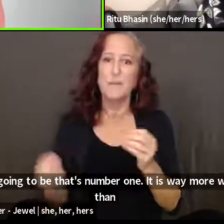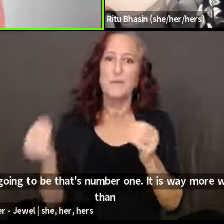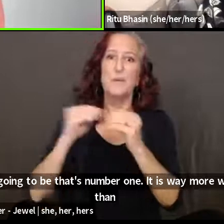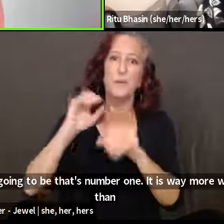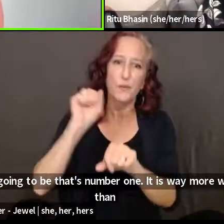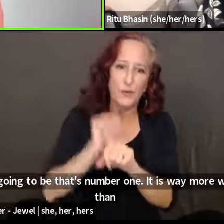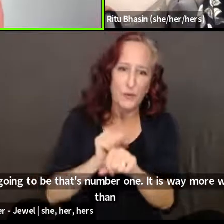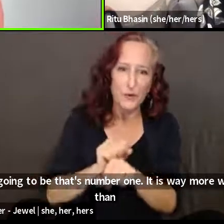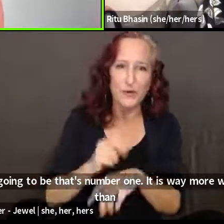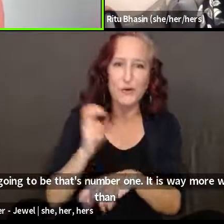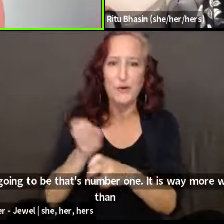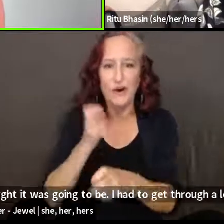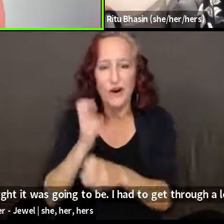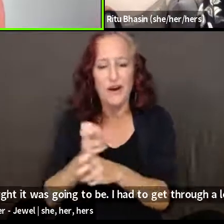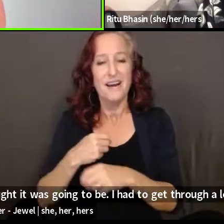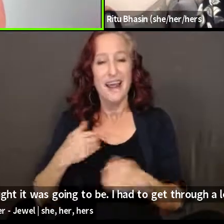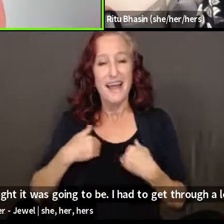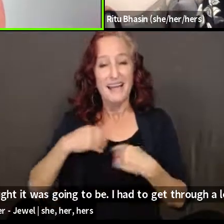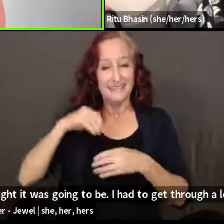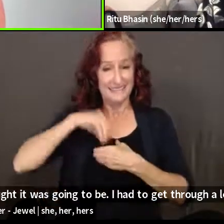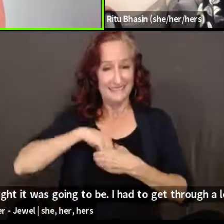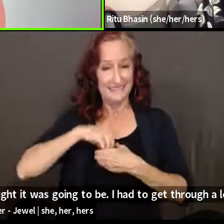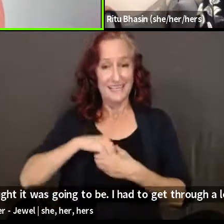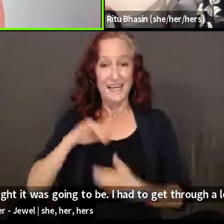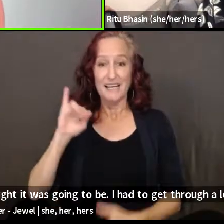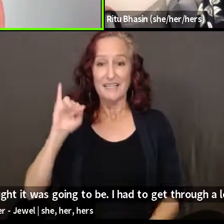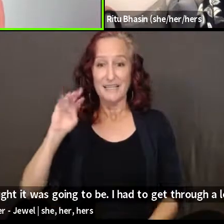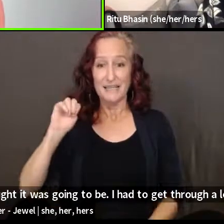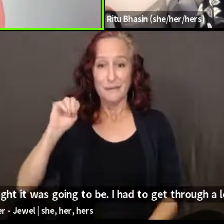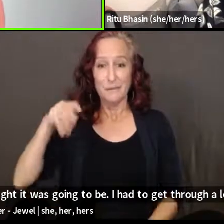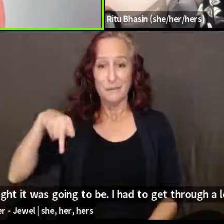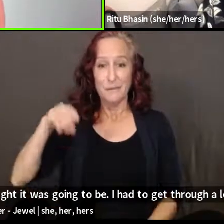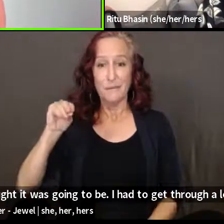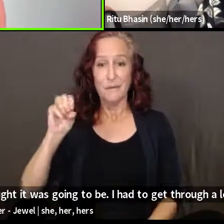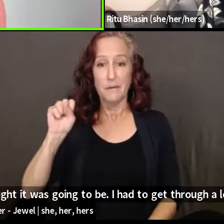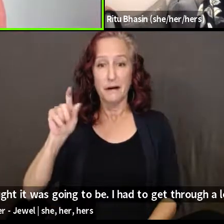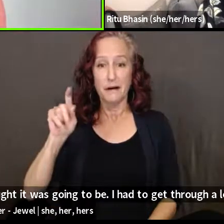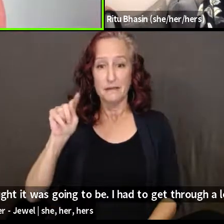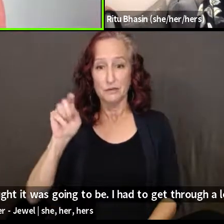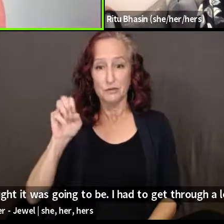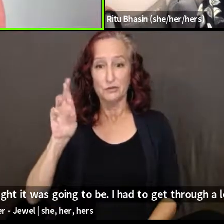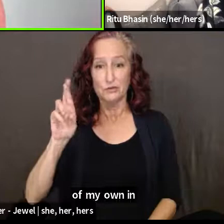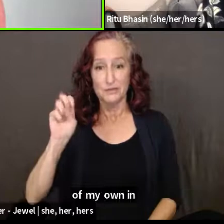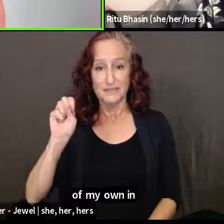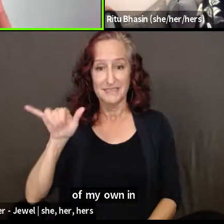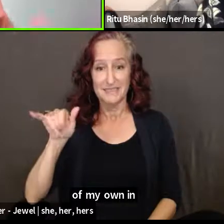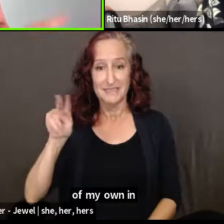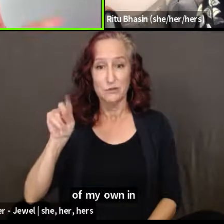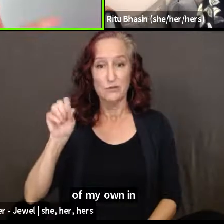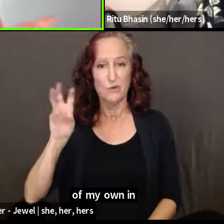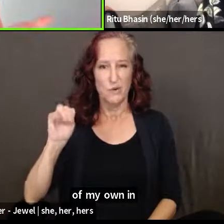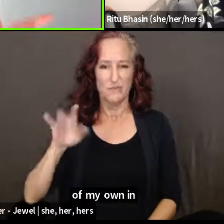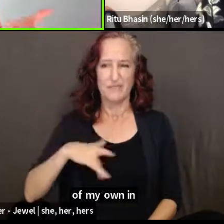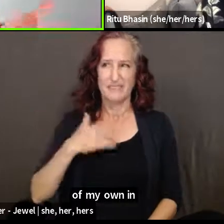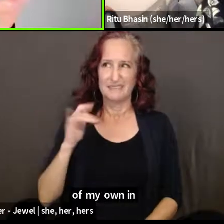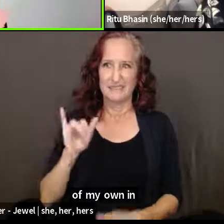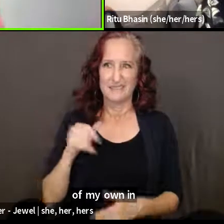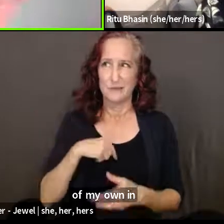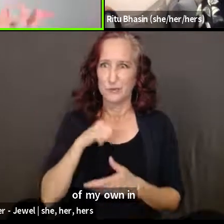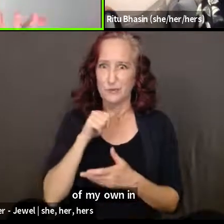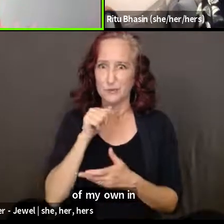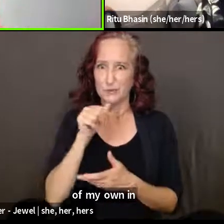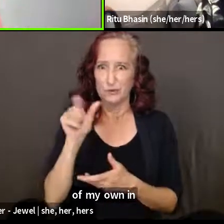of inner imposter syndrome, inner kind of feeling that I don't know enough. I mean,